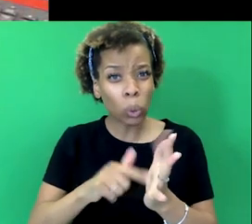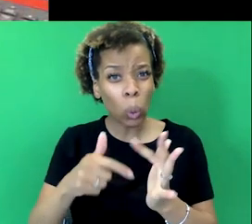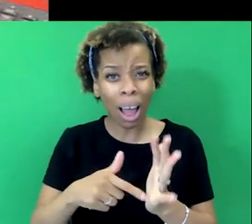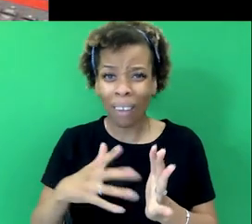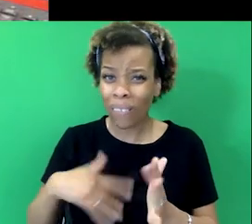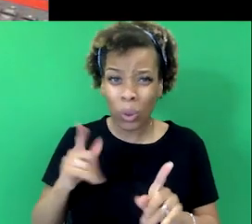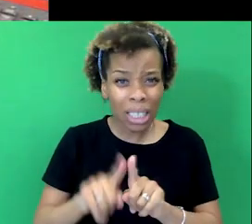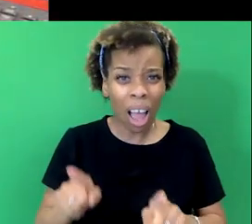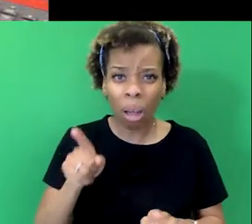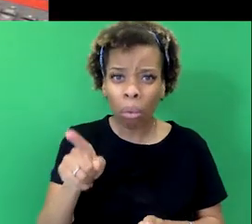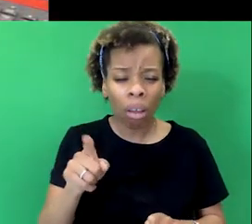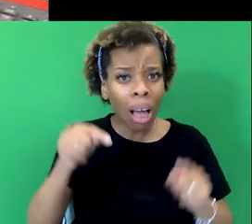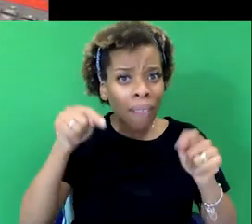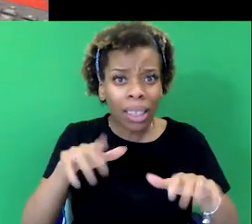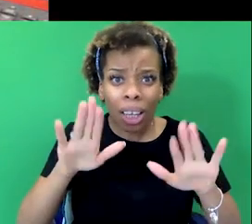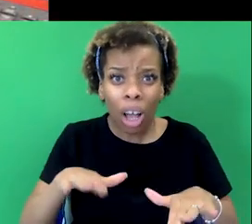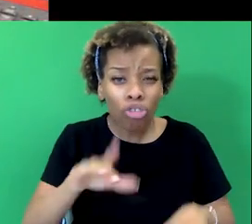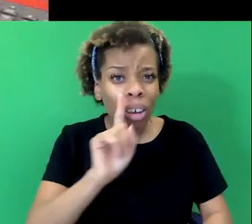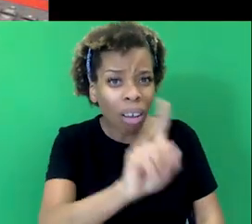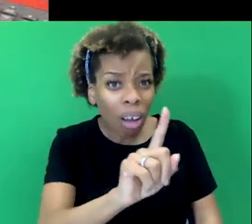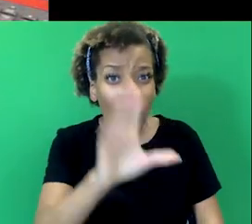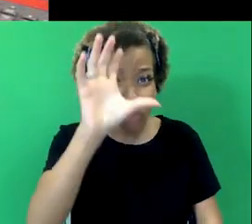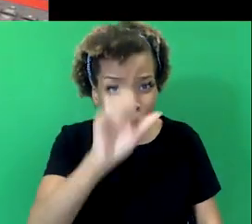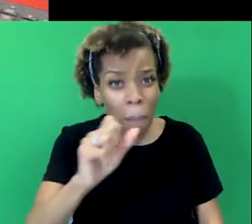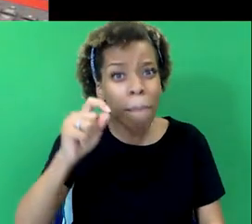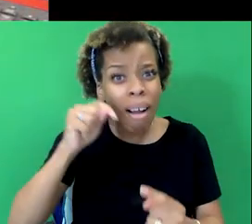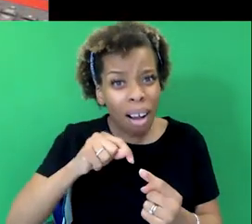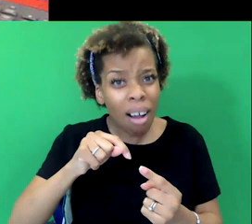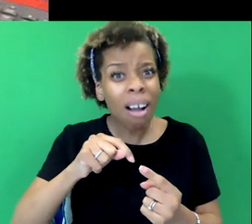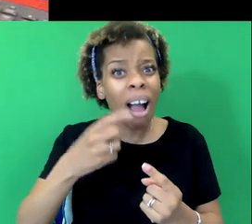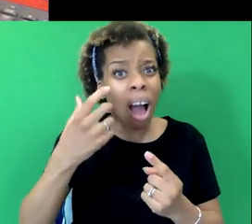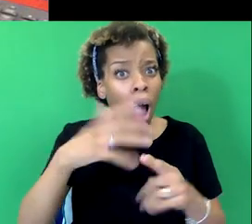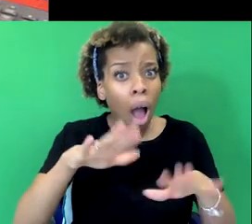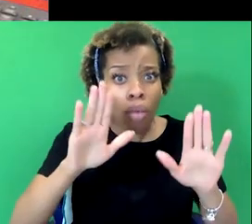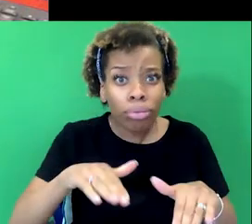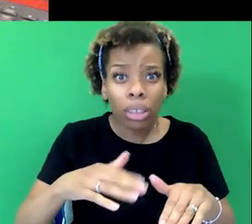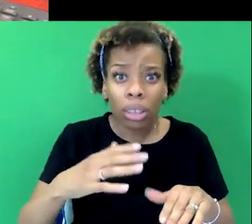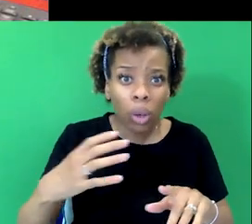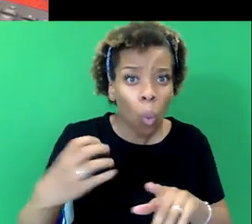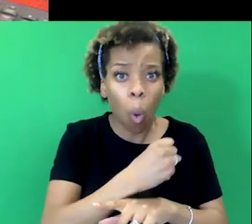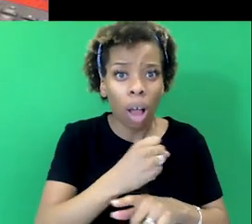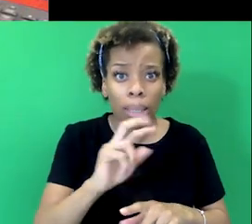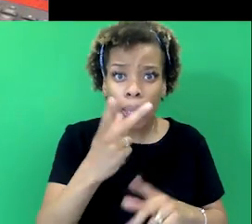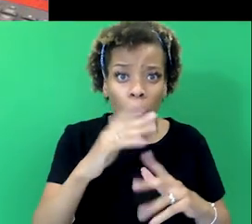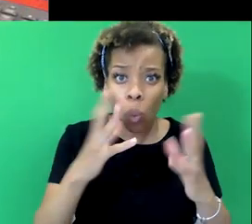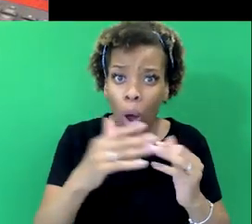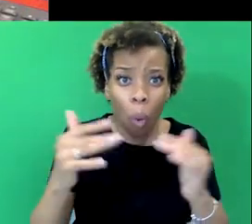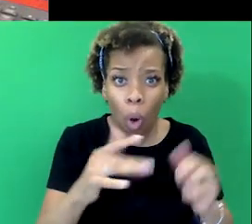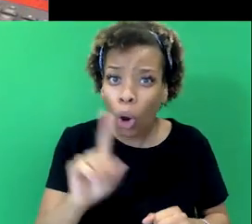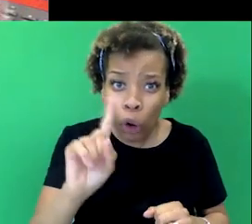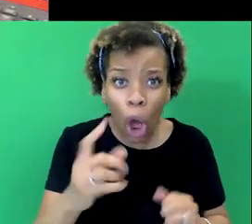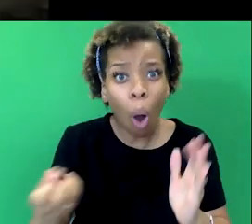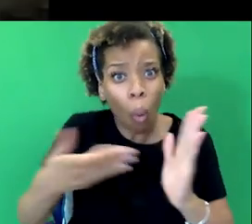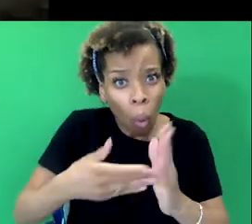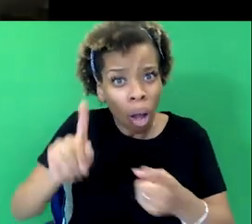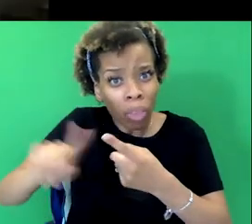no, it wasn't the English troops that won the Second World War. It wasn't even Britain that won, you know, the Second World War.